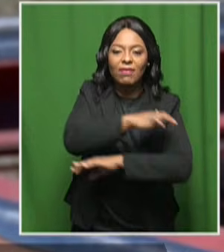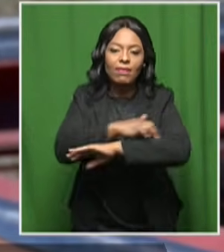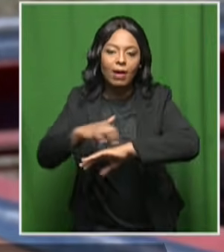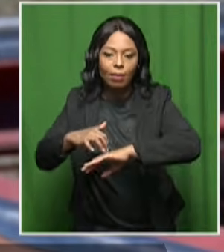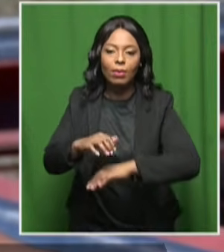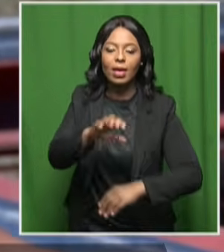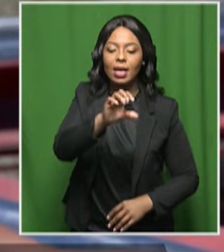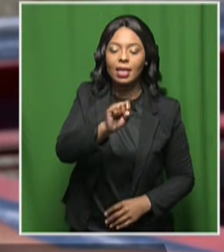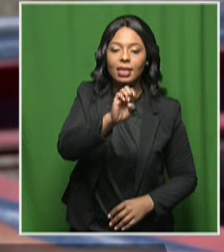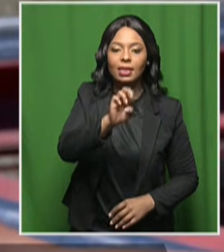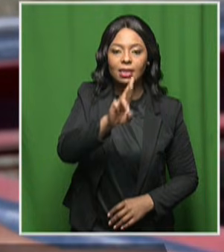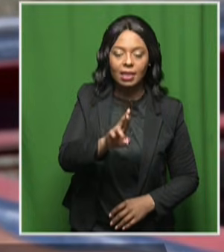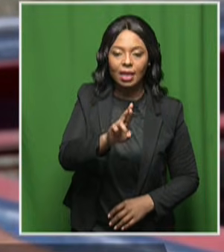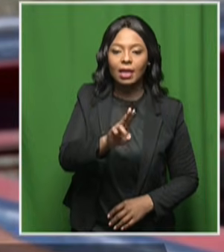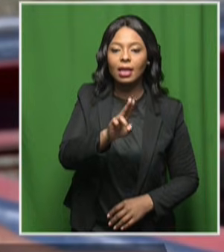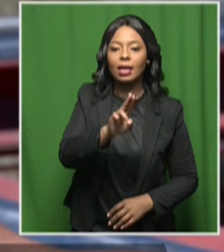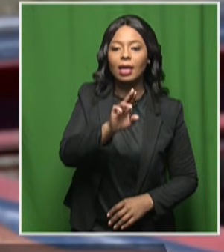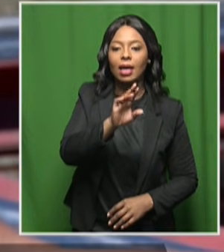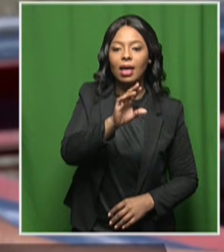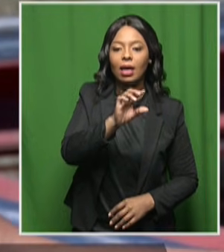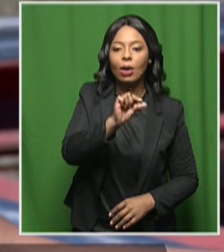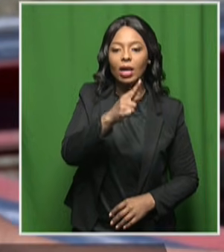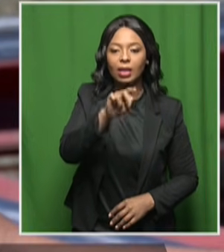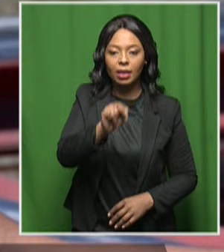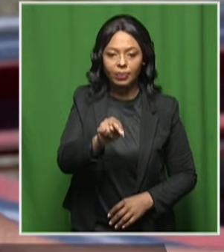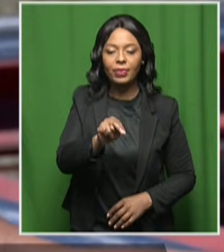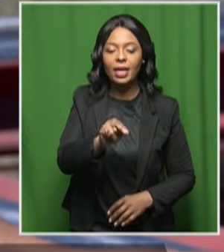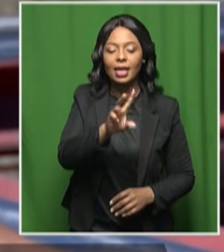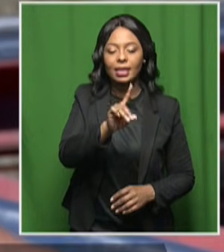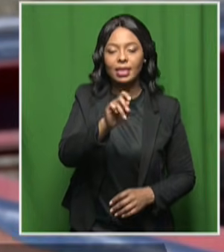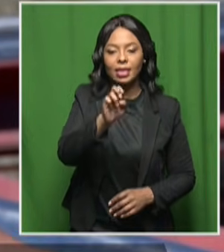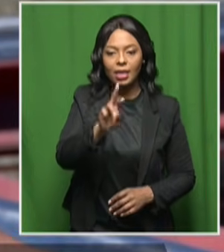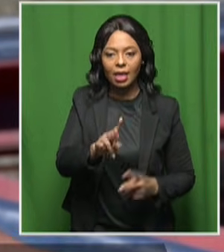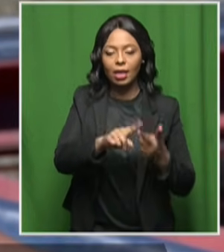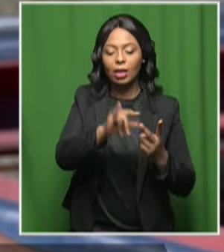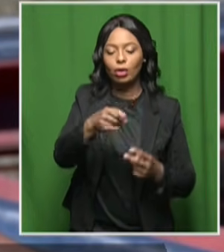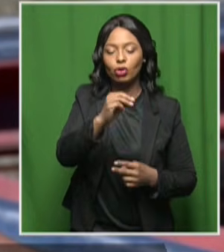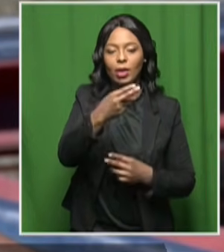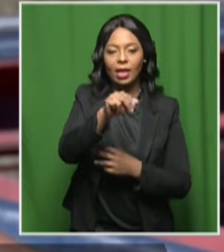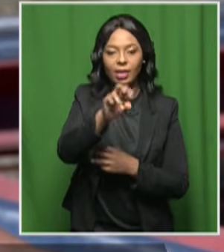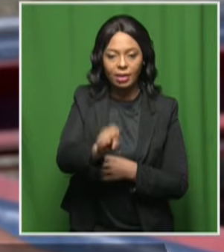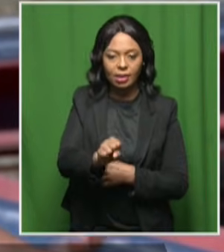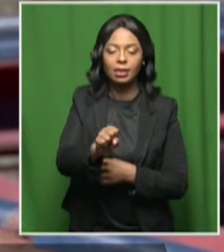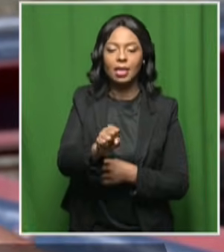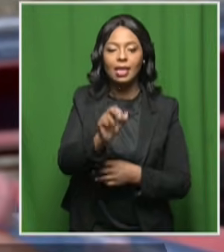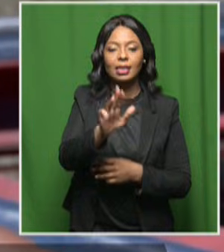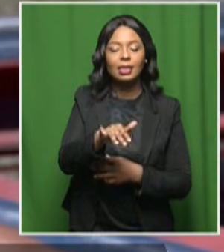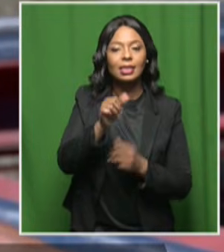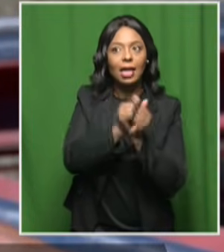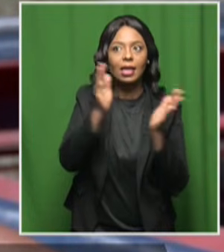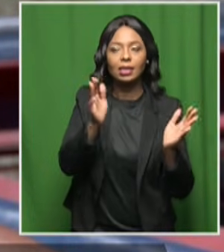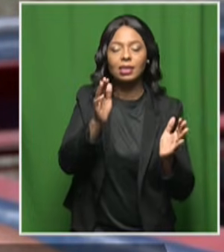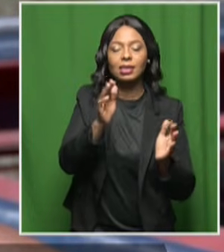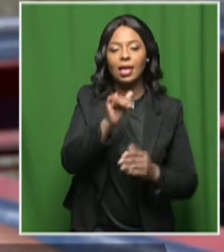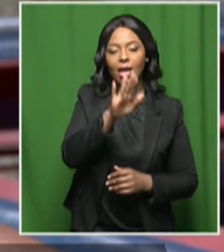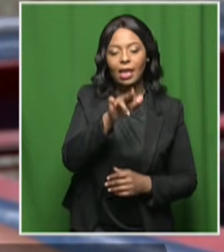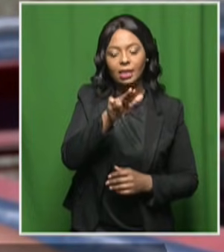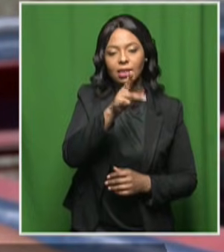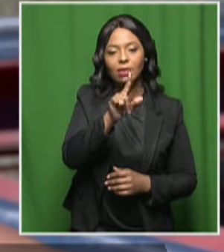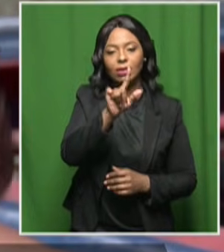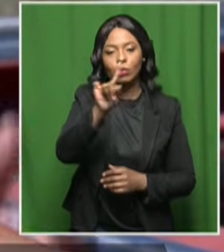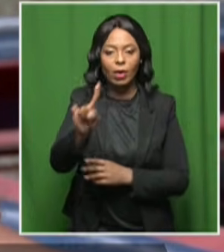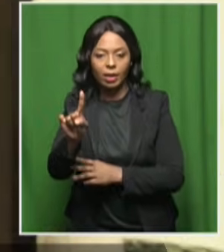two brothers, Diederik and Johannes de Beers. Now, mining started here 16 July 1871. Over 40,000 miners